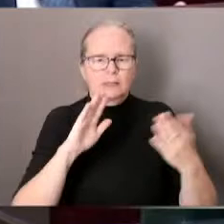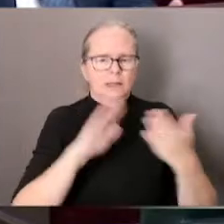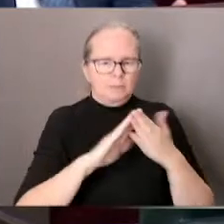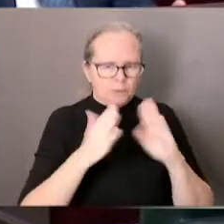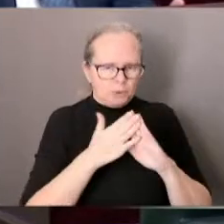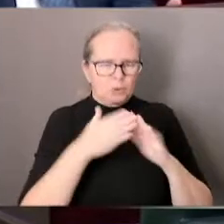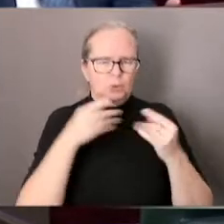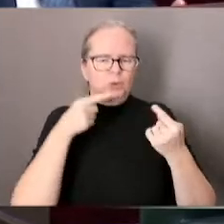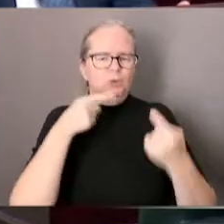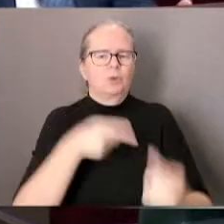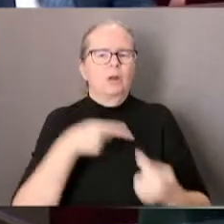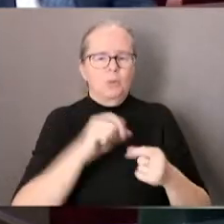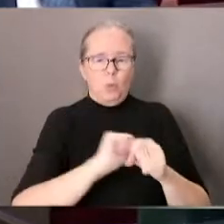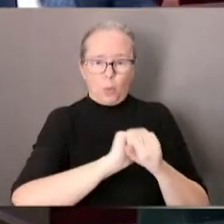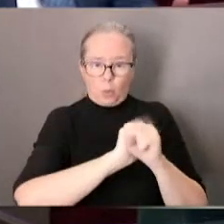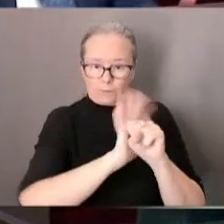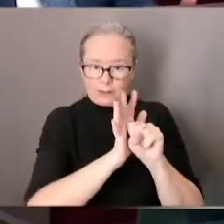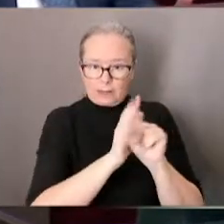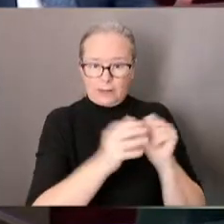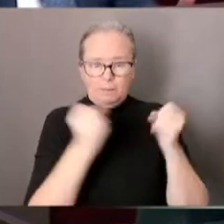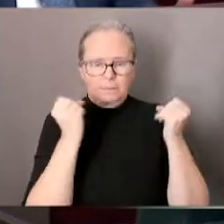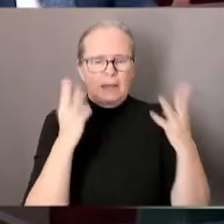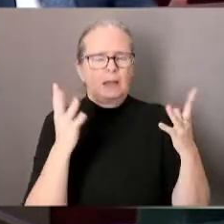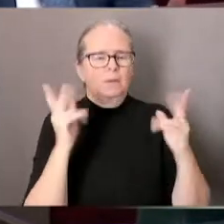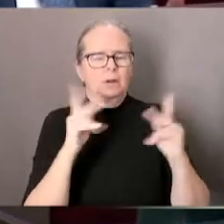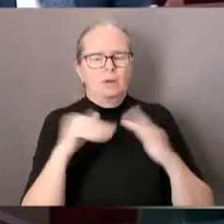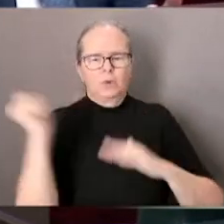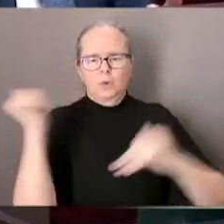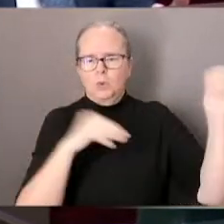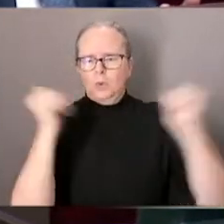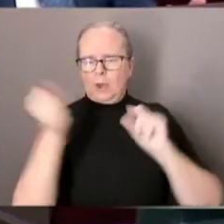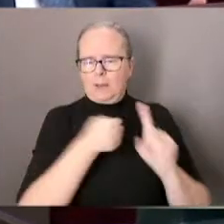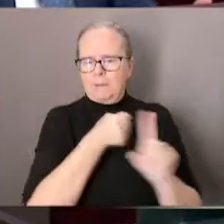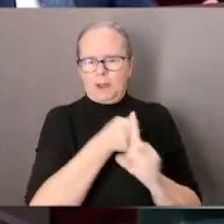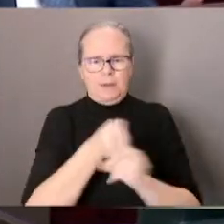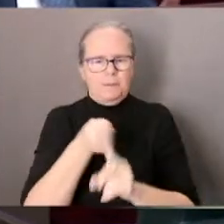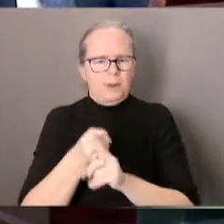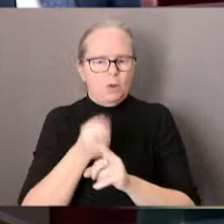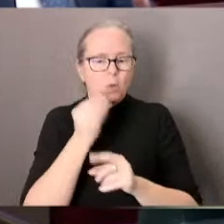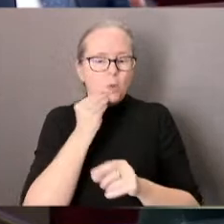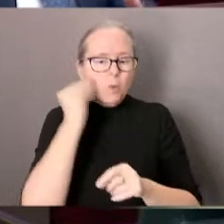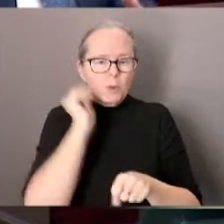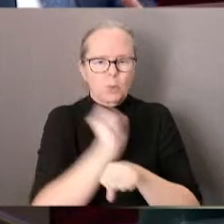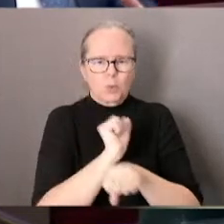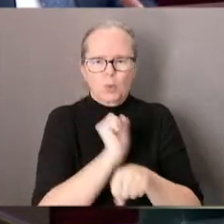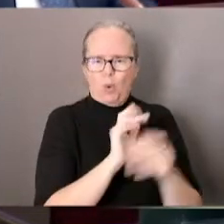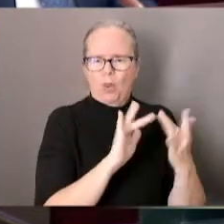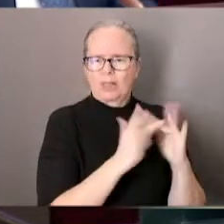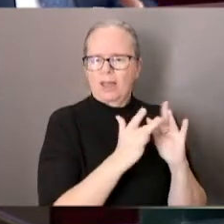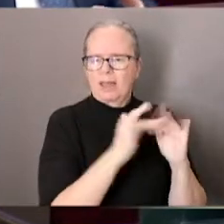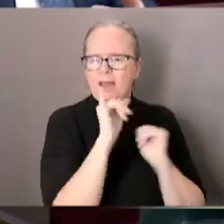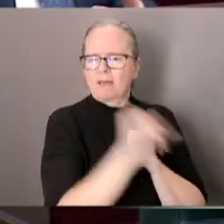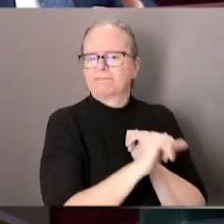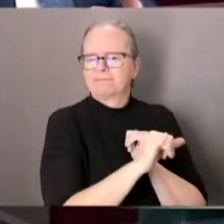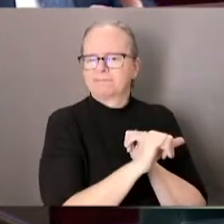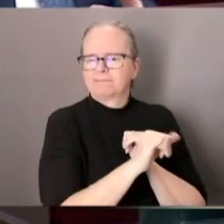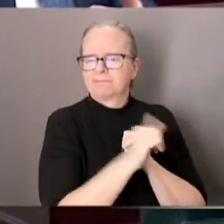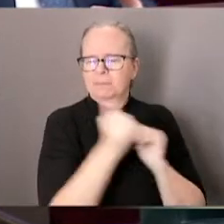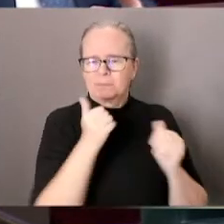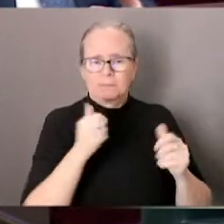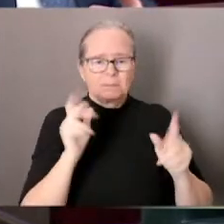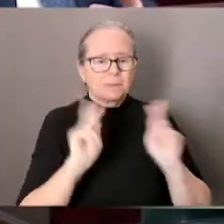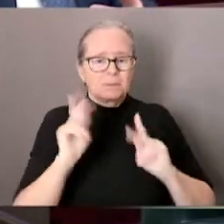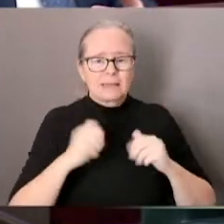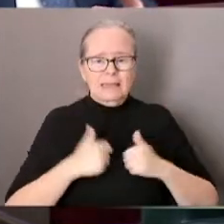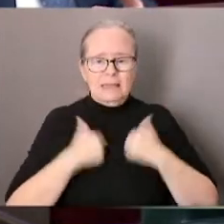their offices here while the number of our friends and neighbors living houseless doubled in Social disordered increased business and Community leaders adapt to Advocate the city of